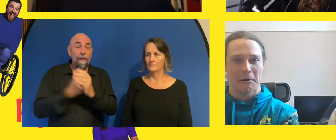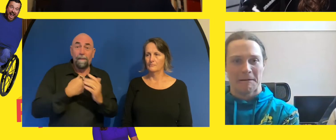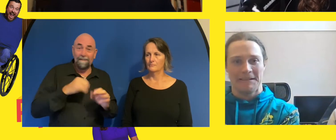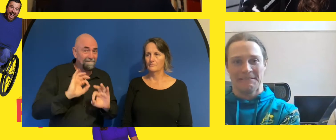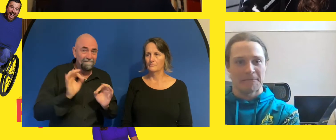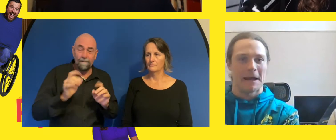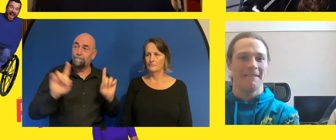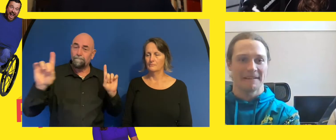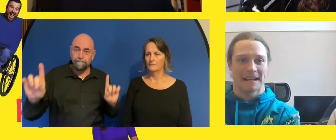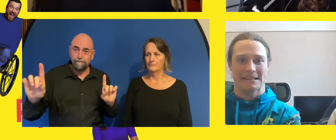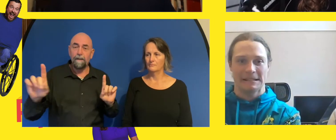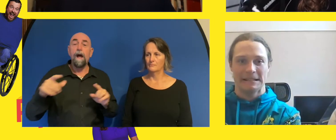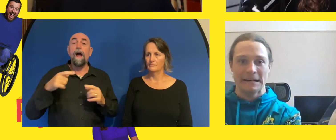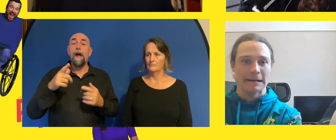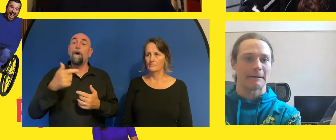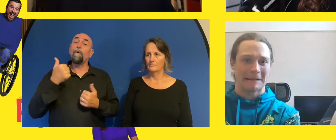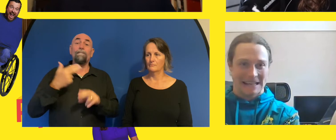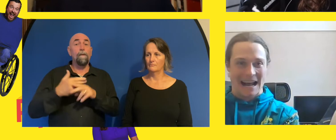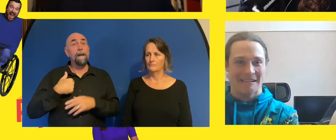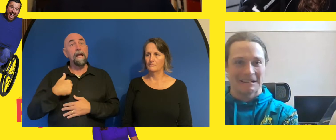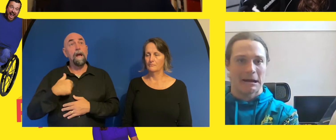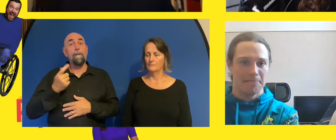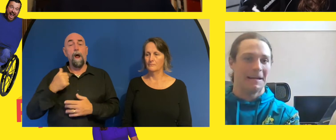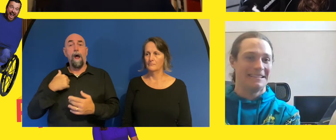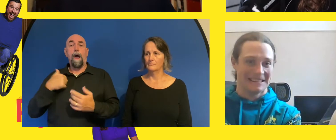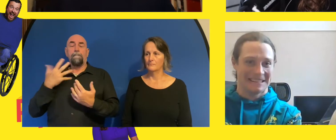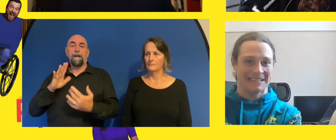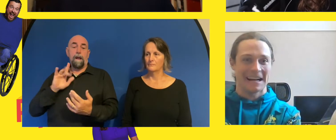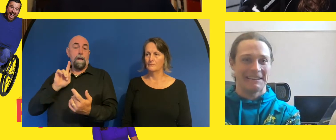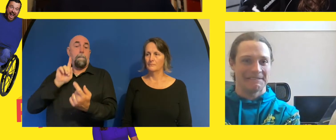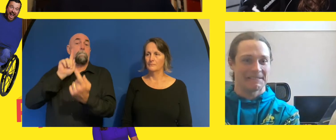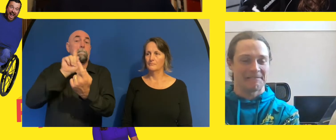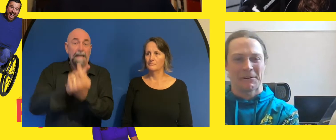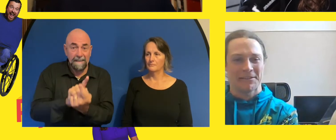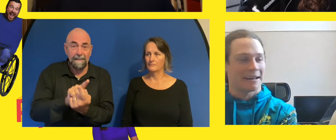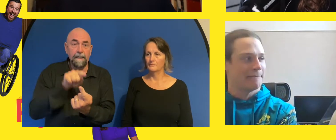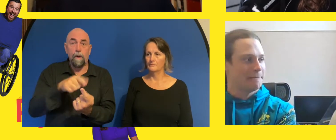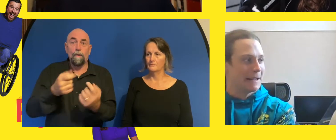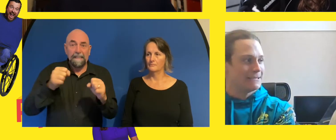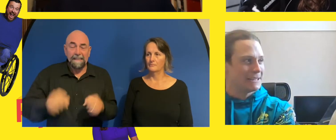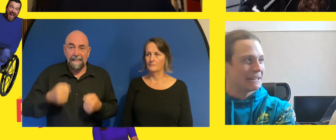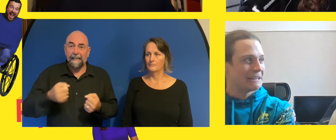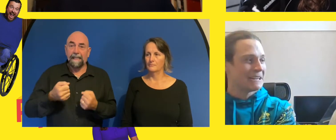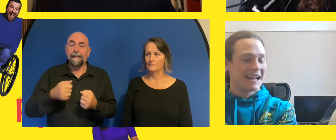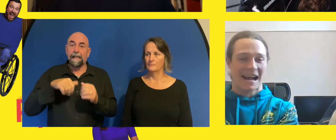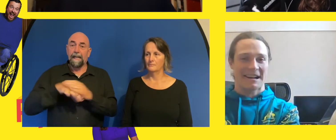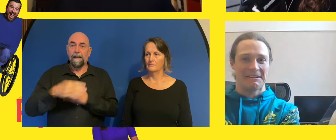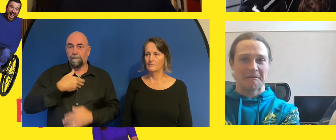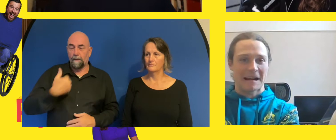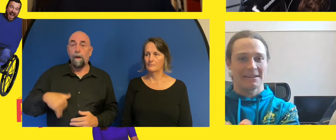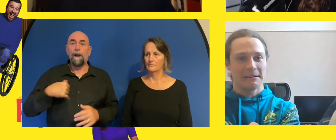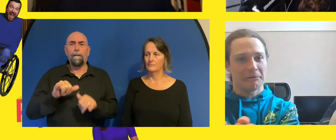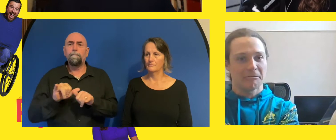best moments for me was actually coming down and meeting the skiers for the first time in Beijing.